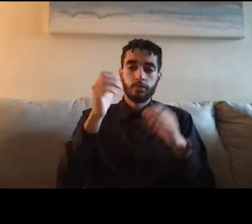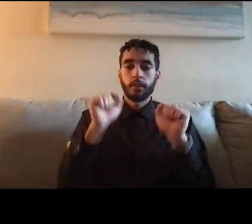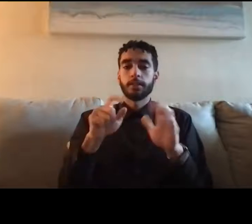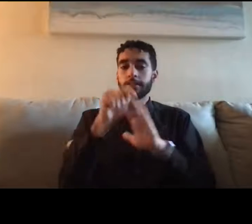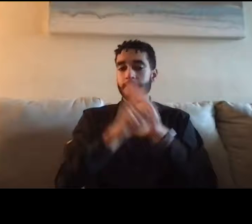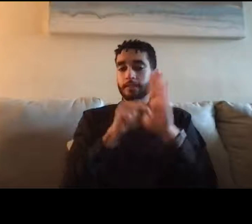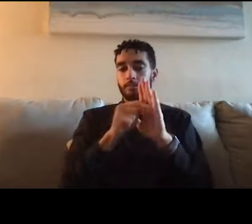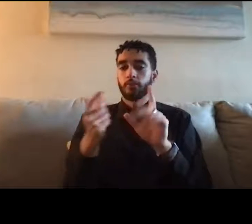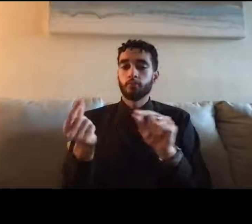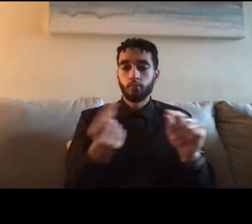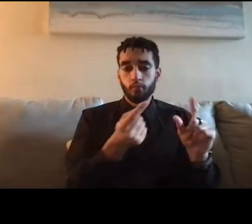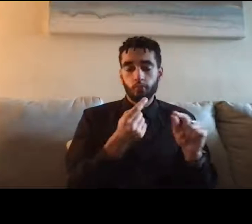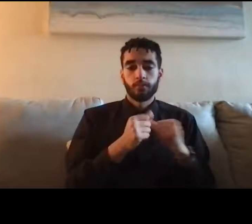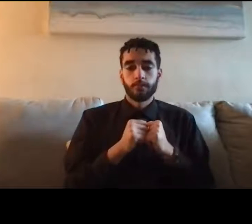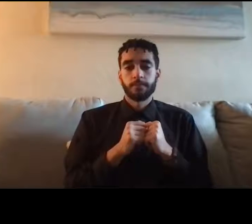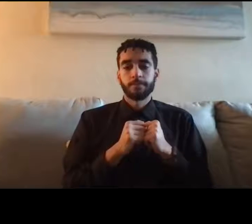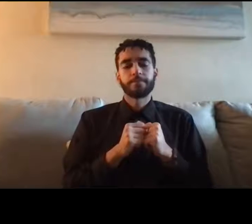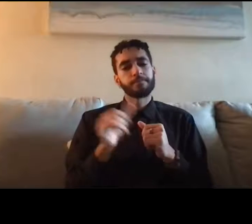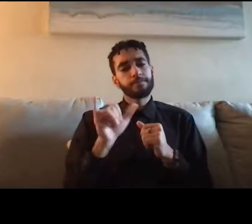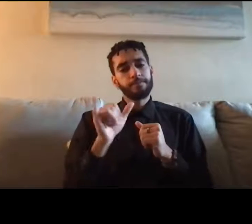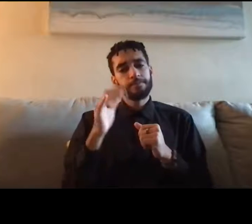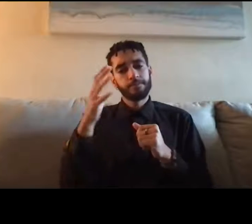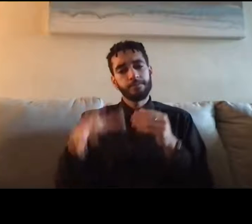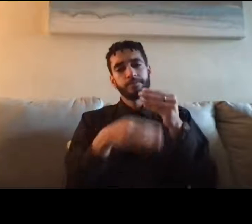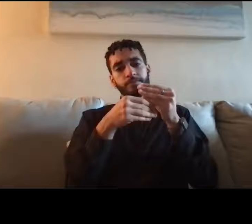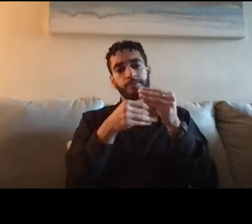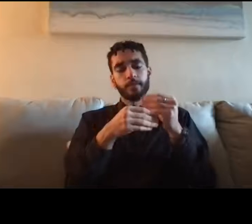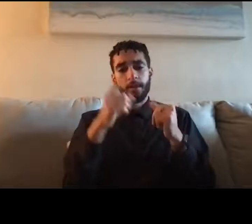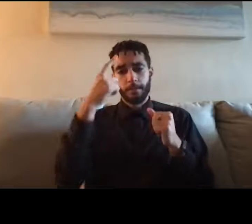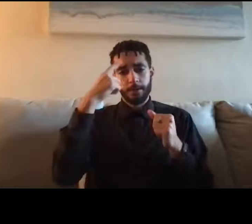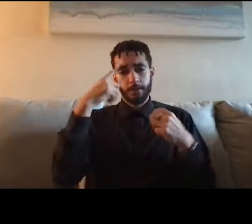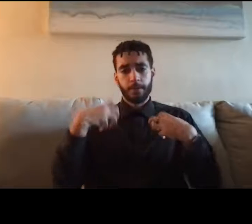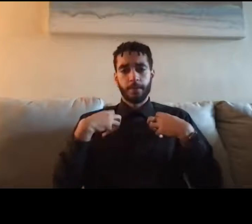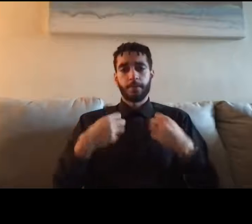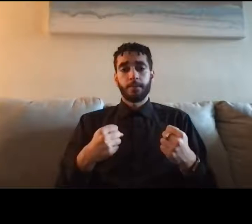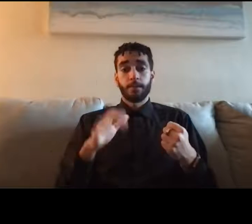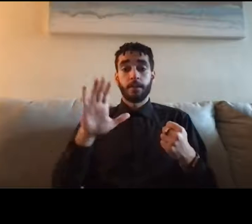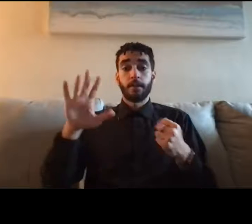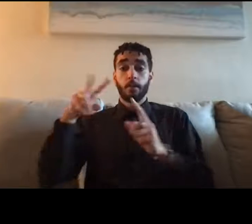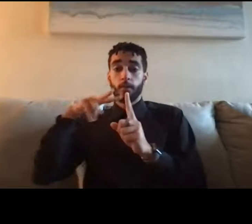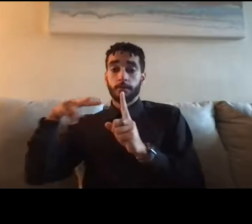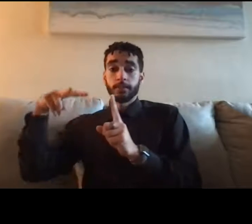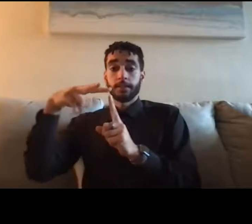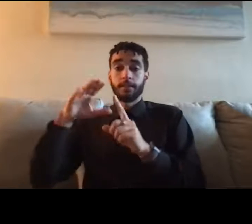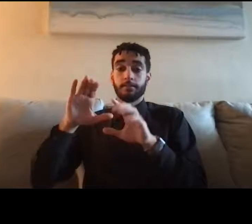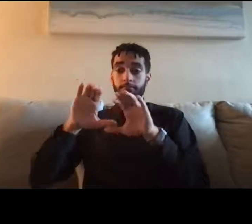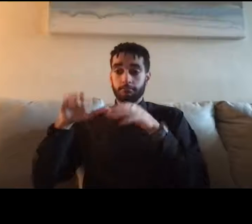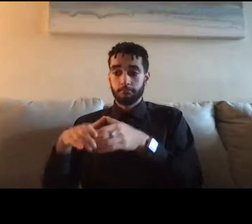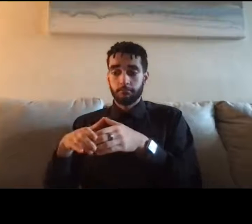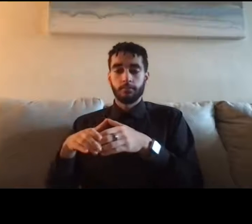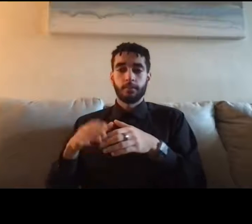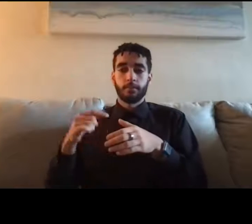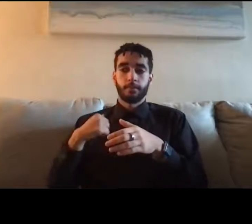take. I also will just say for the Mental Health Services, the Oversight and Advisory Committee, just watching their work over time,